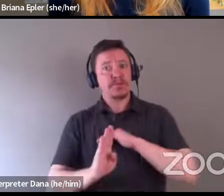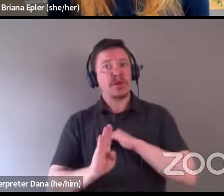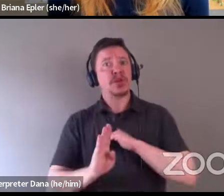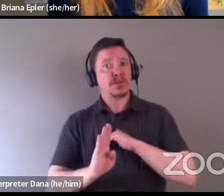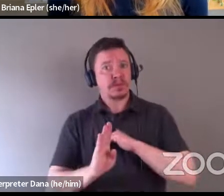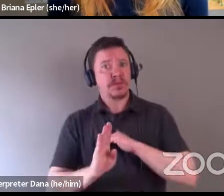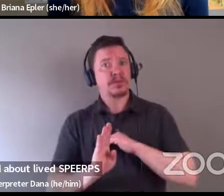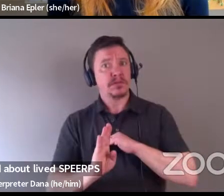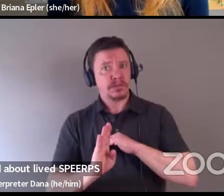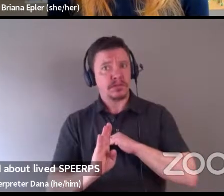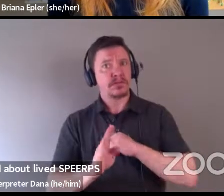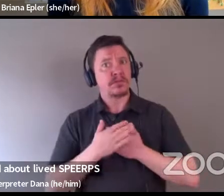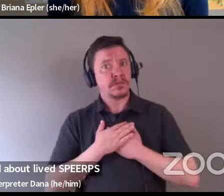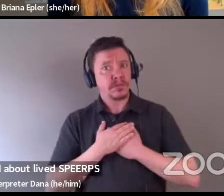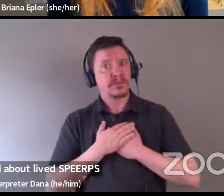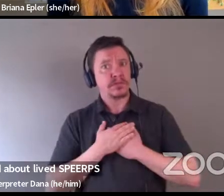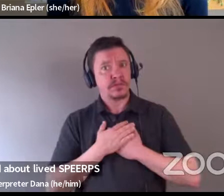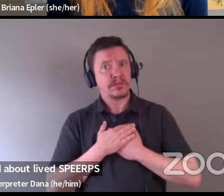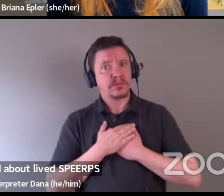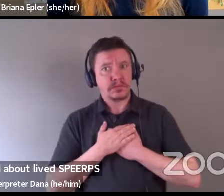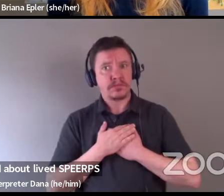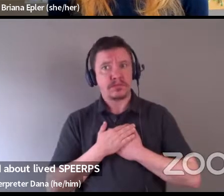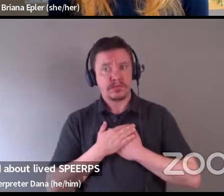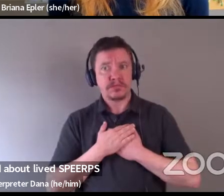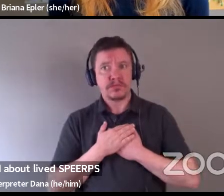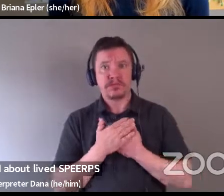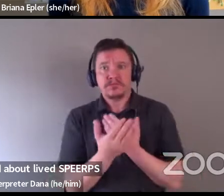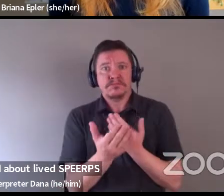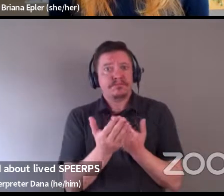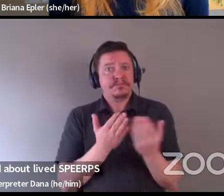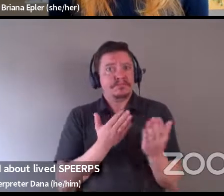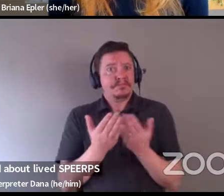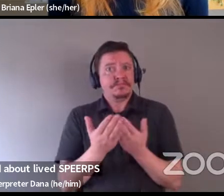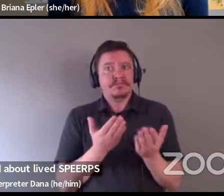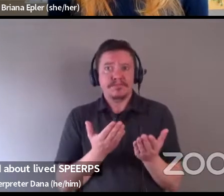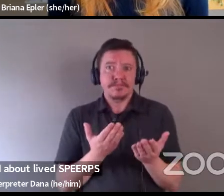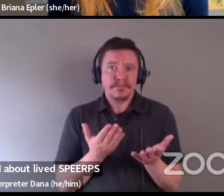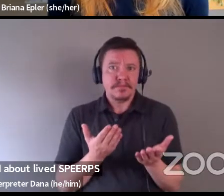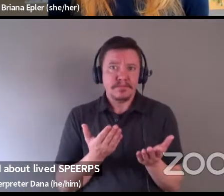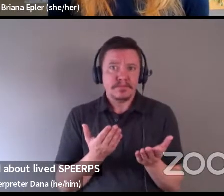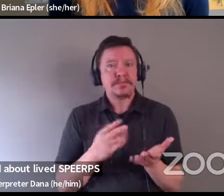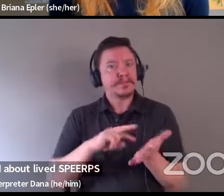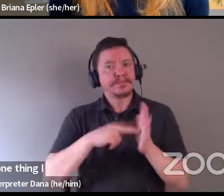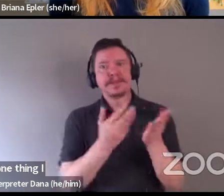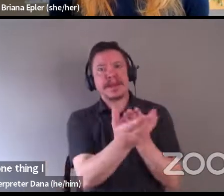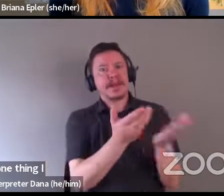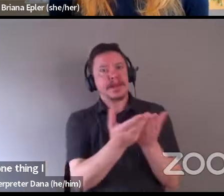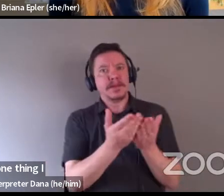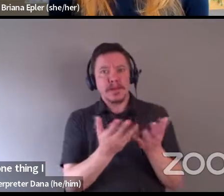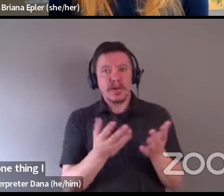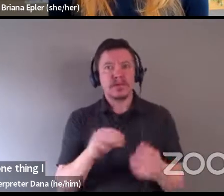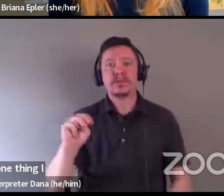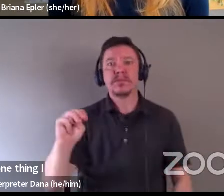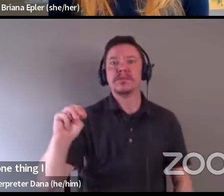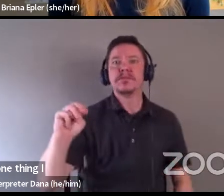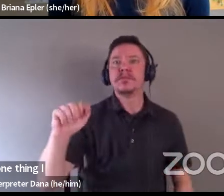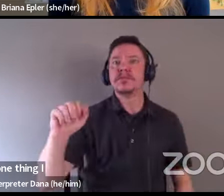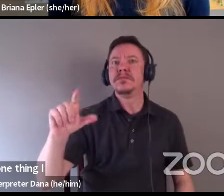by. And even though, I shouldn't say even though, because Malaysia is quite